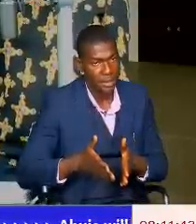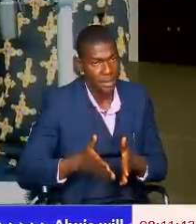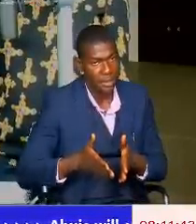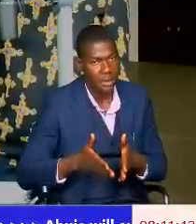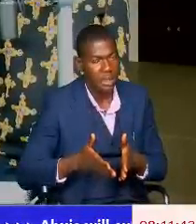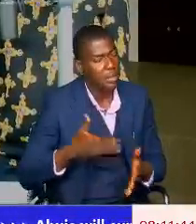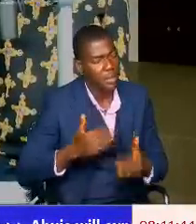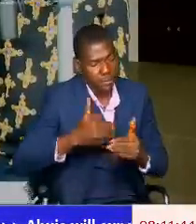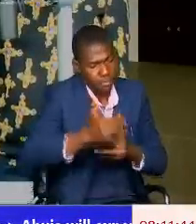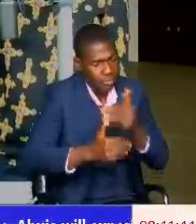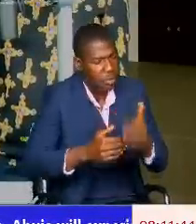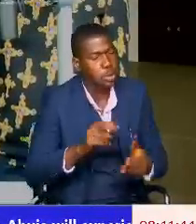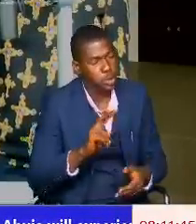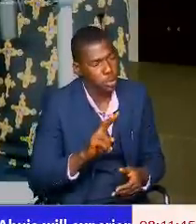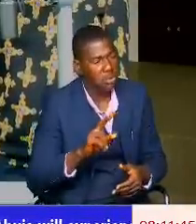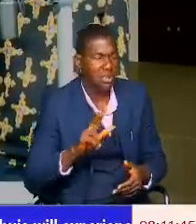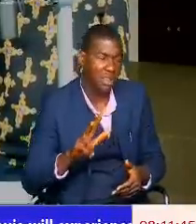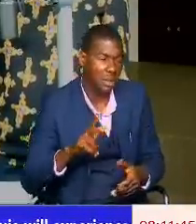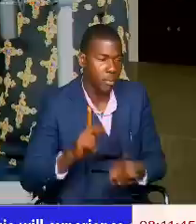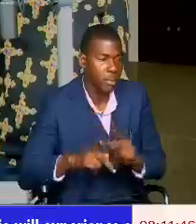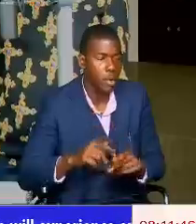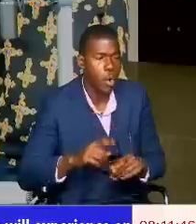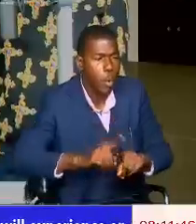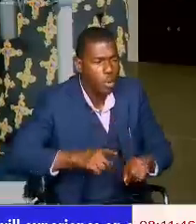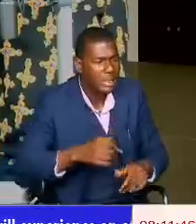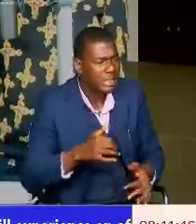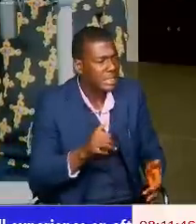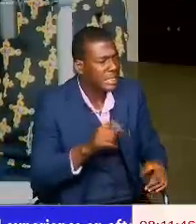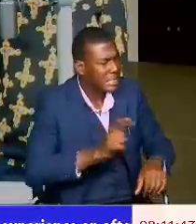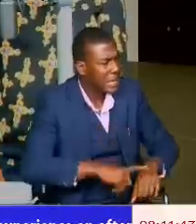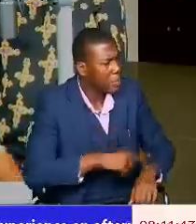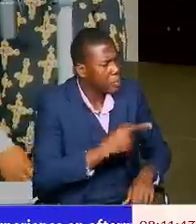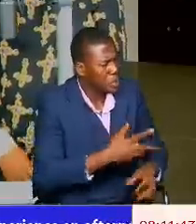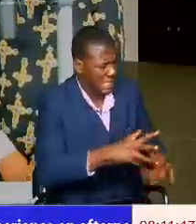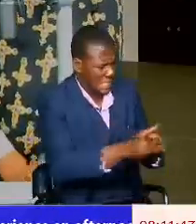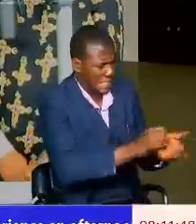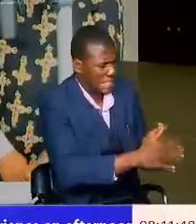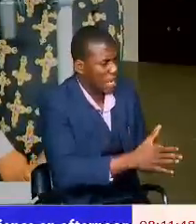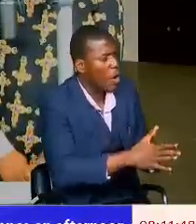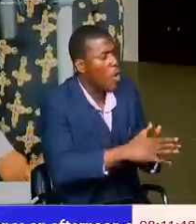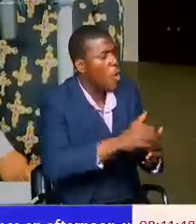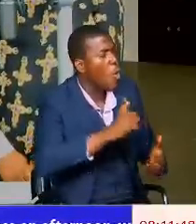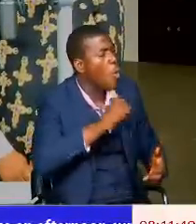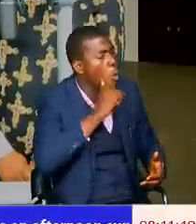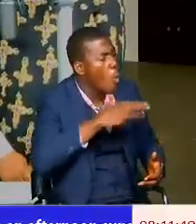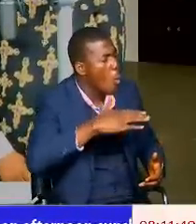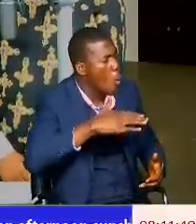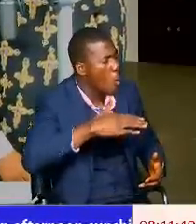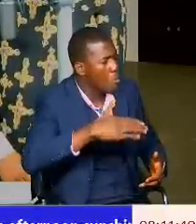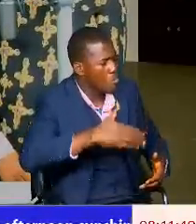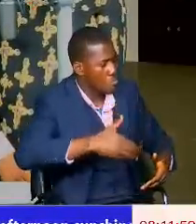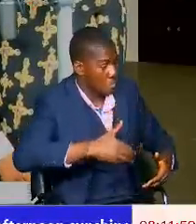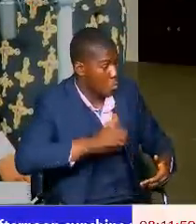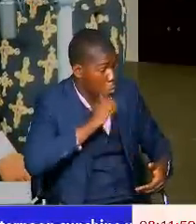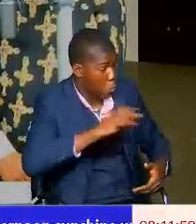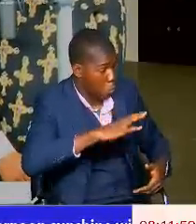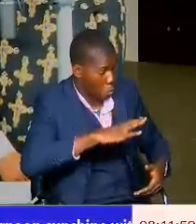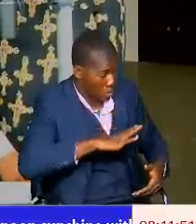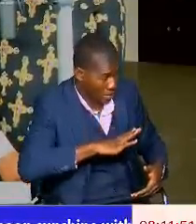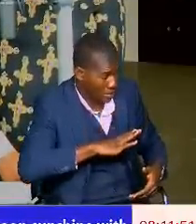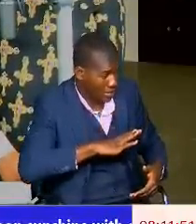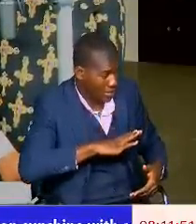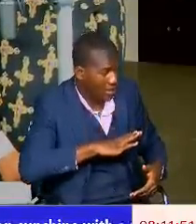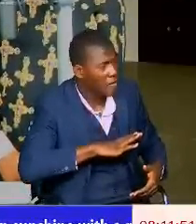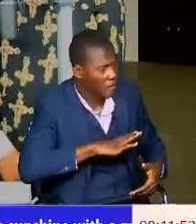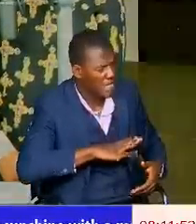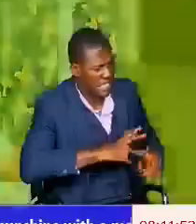2-3 people. But when you destroy a young woman's future, you are generation. Destroying a whole generation. Because her papa no be